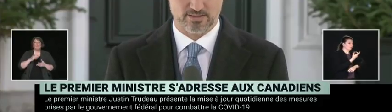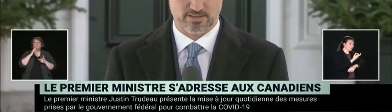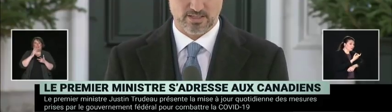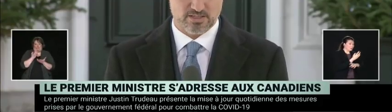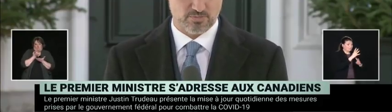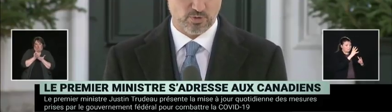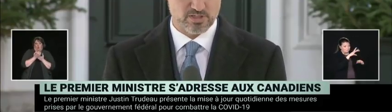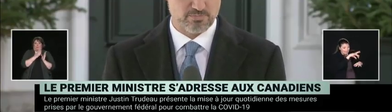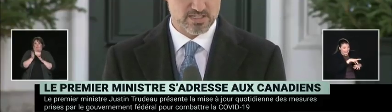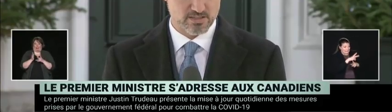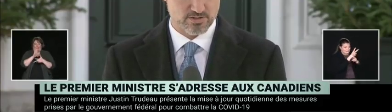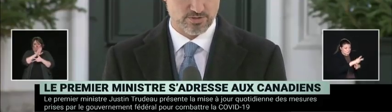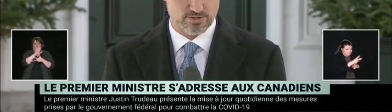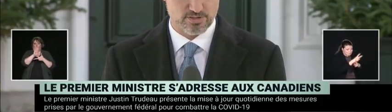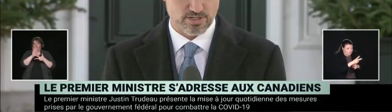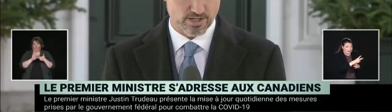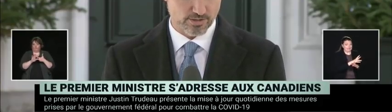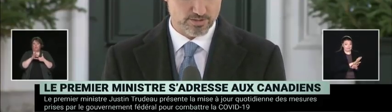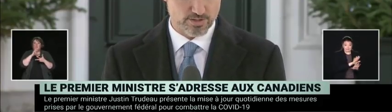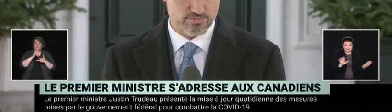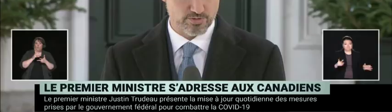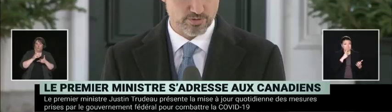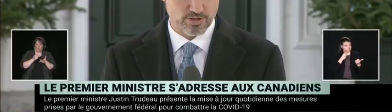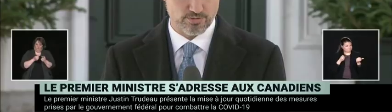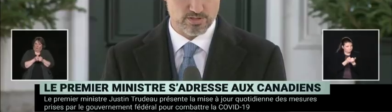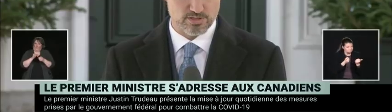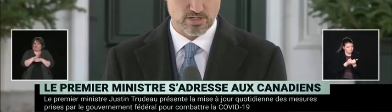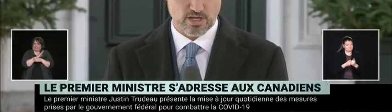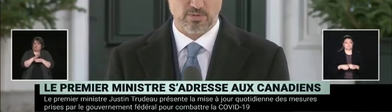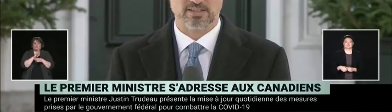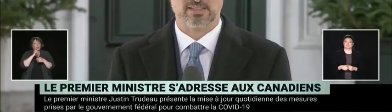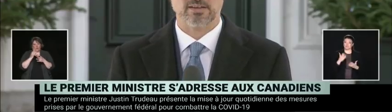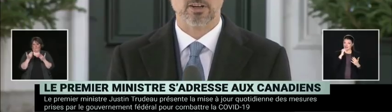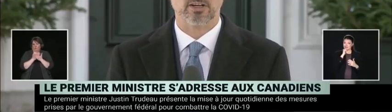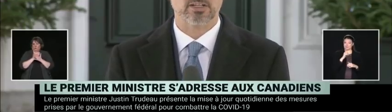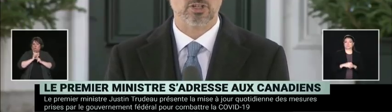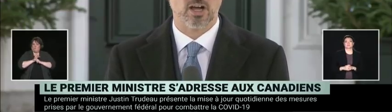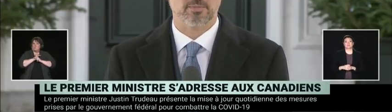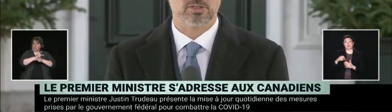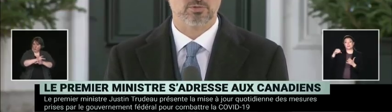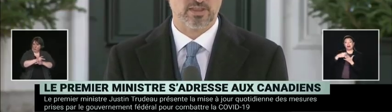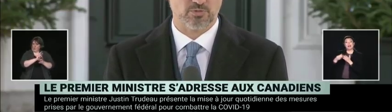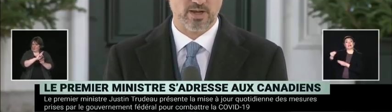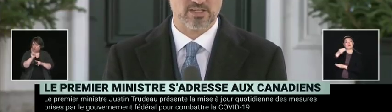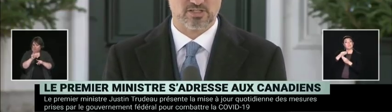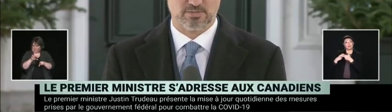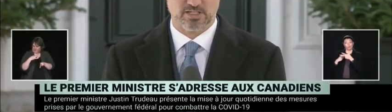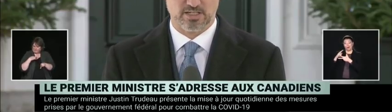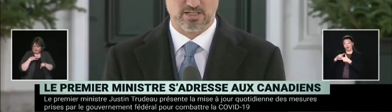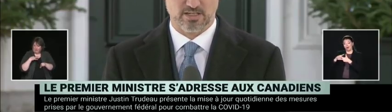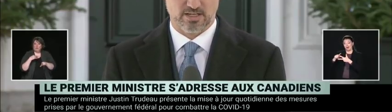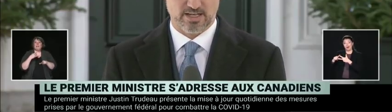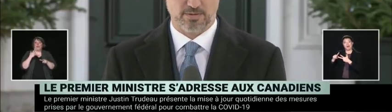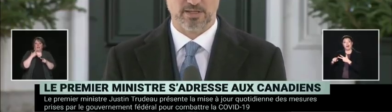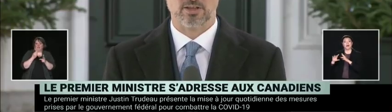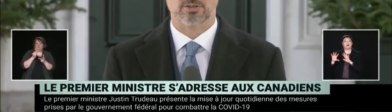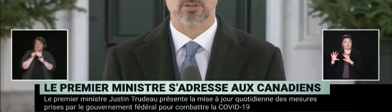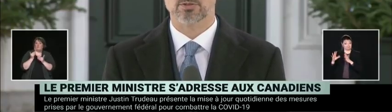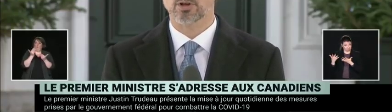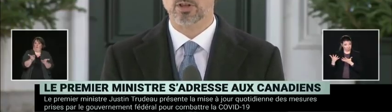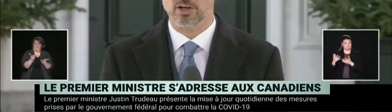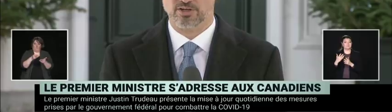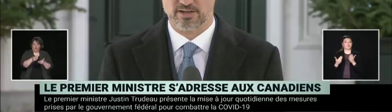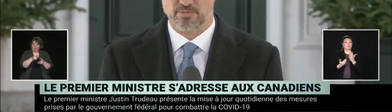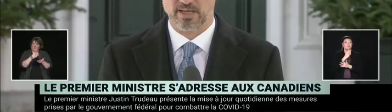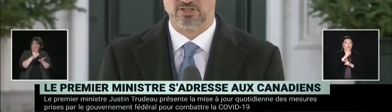plan. It supports business owners, including through new loans, while safeguarding jobs with the wage subsidy and helping those